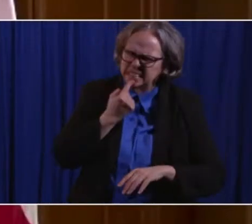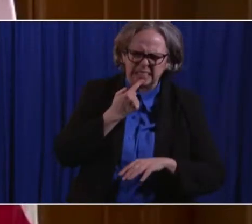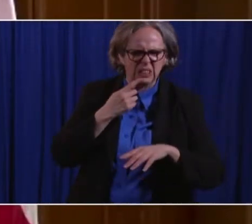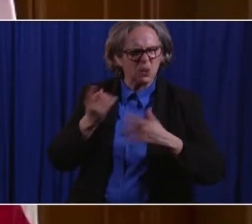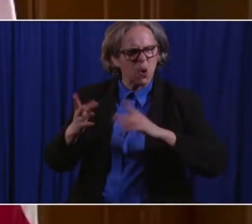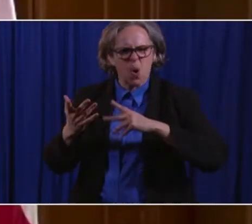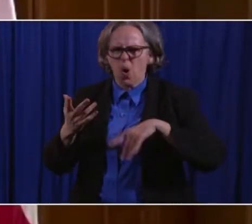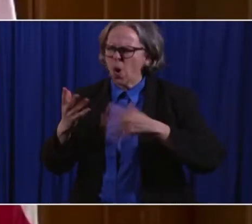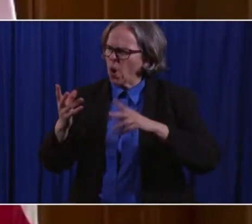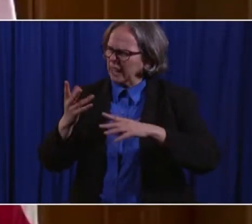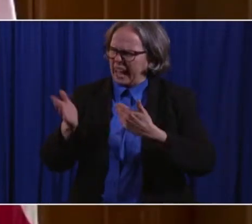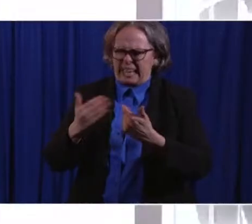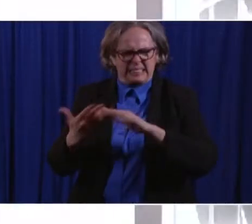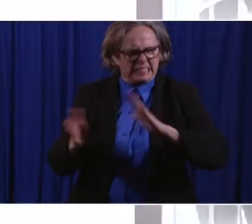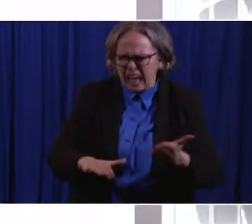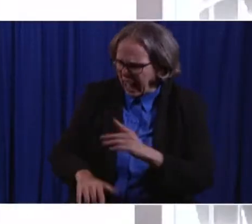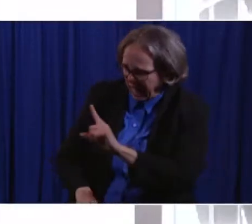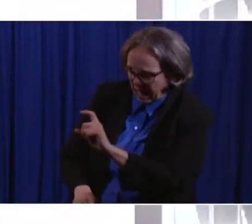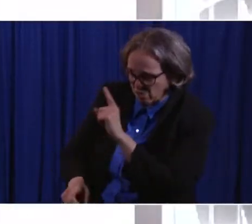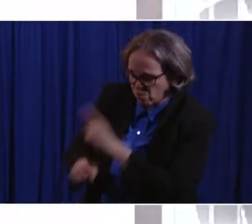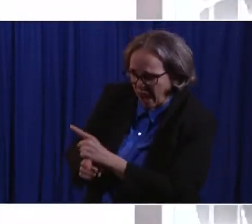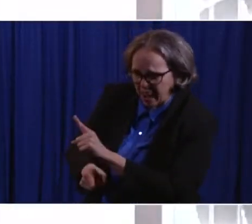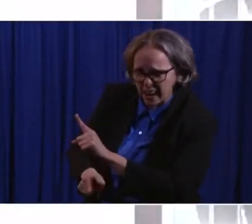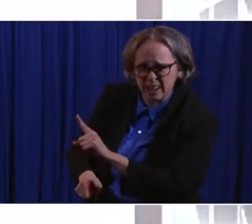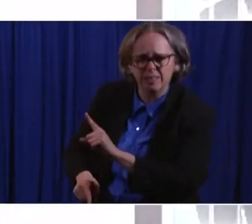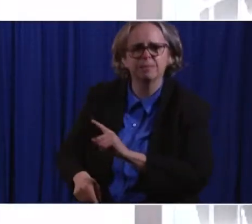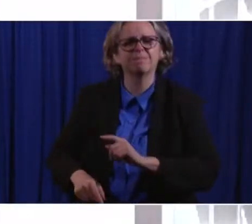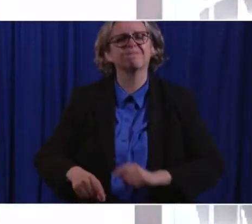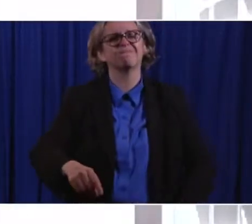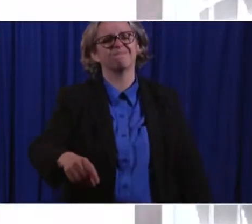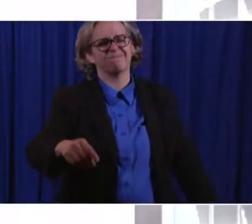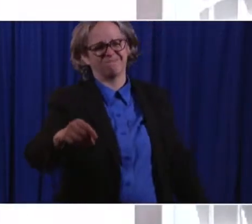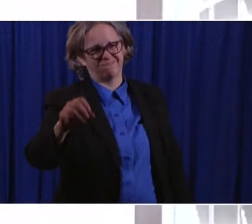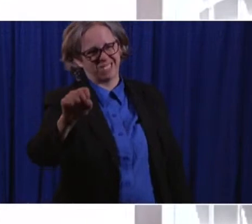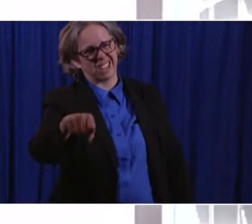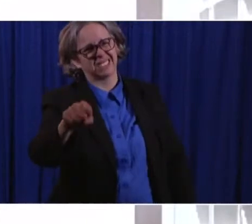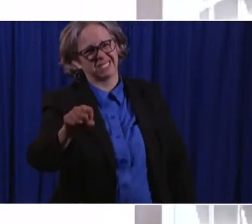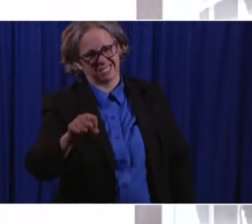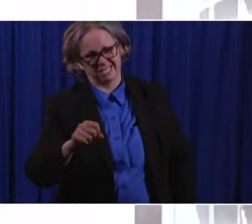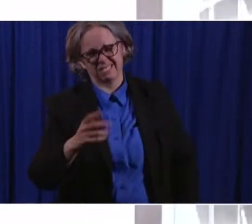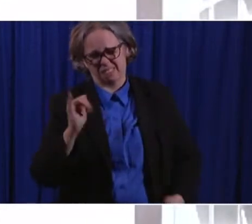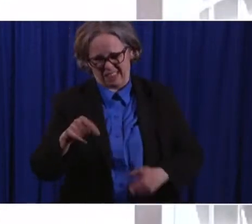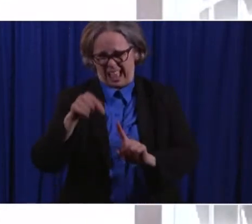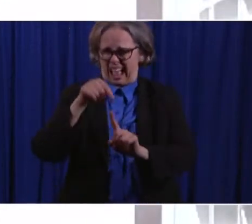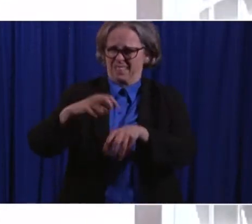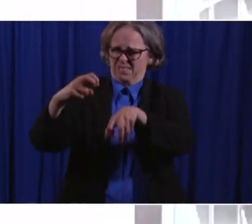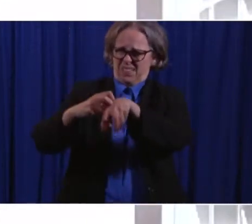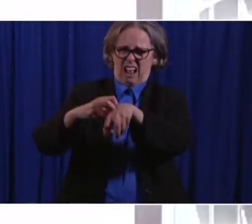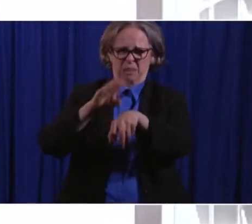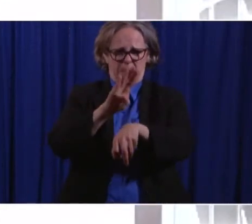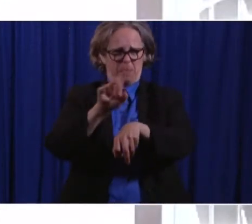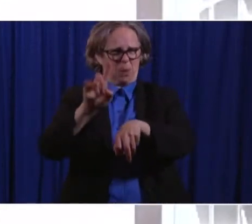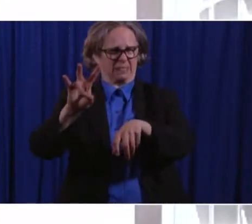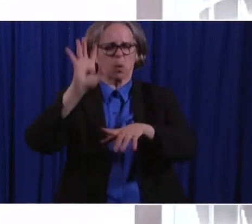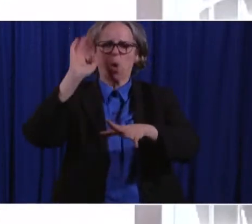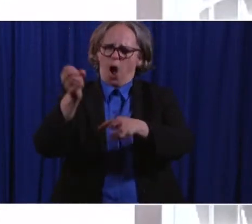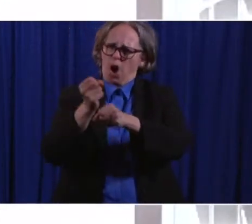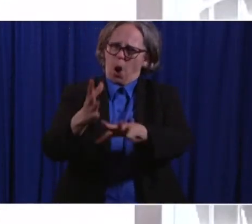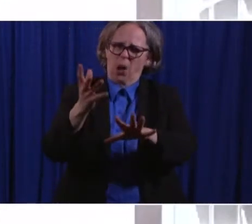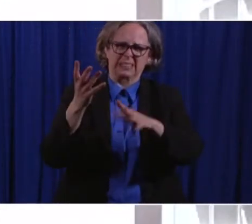quantify these? Well, that's a really good observation, Governor. And I think that's in part because